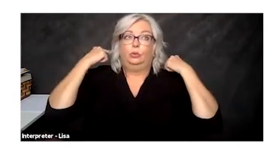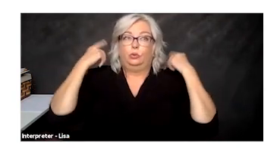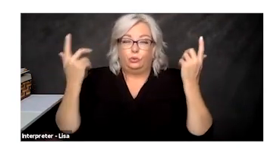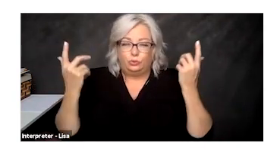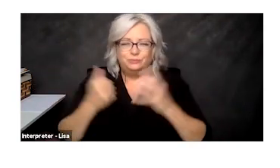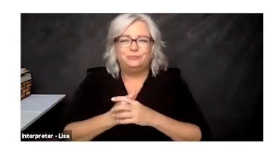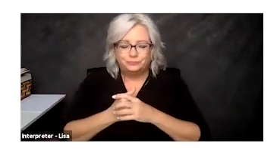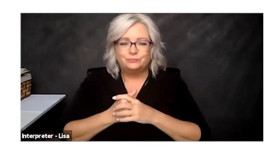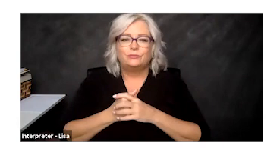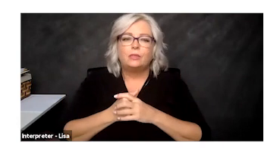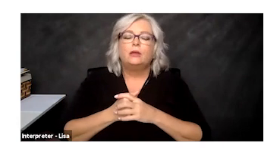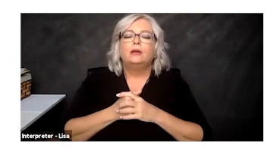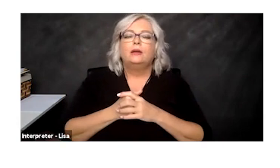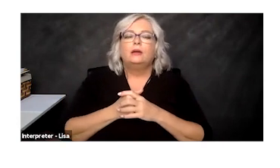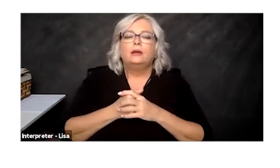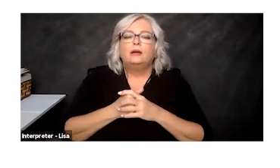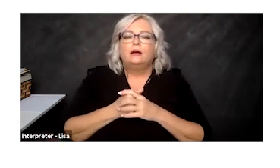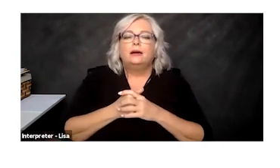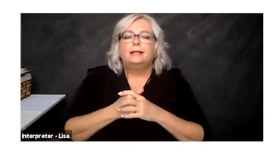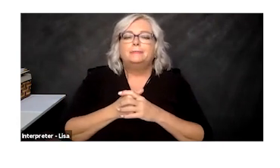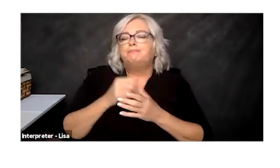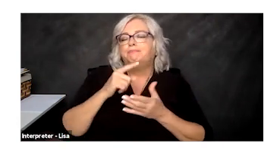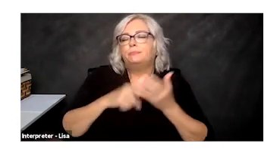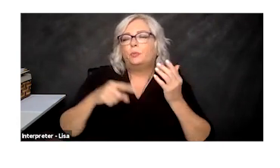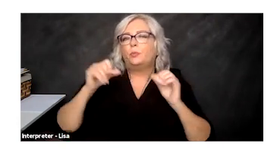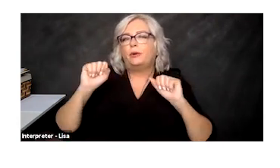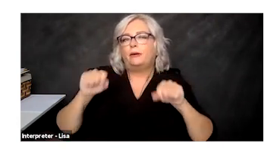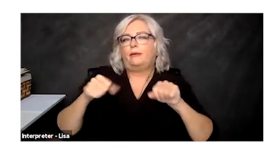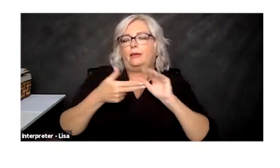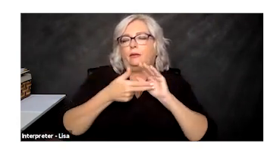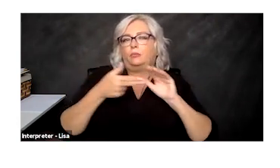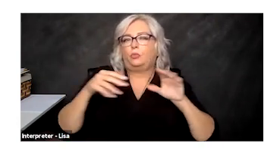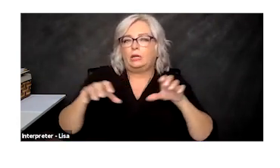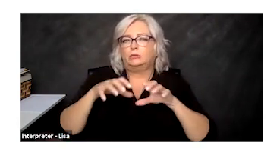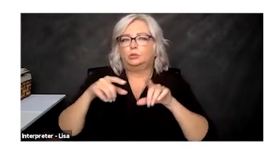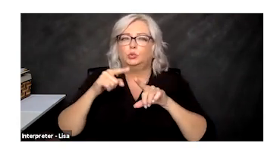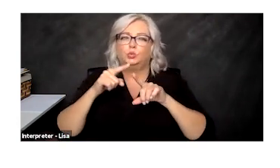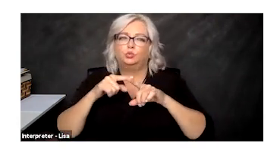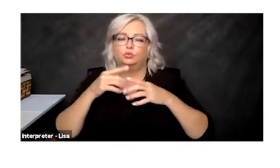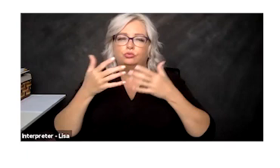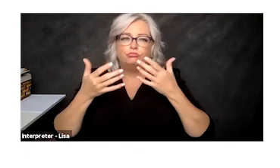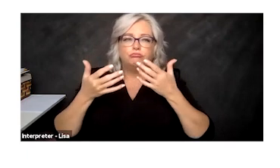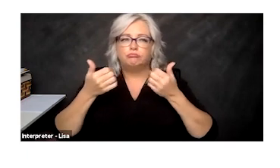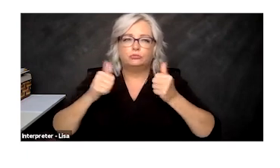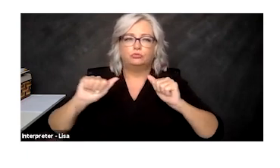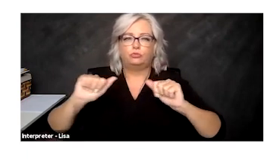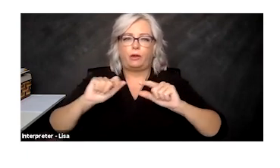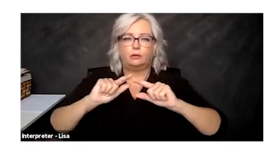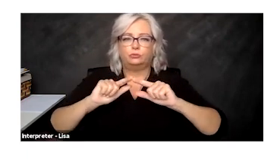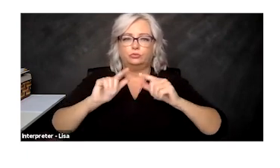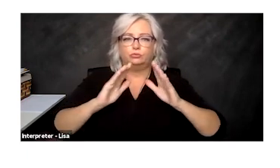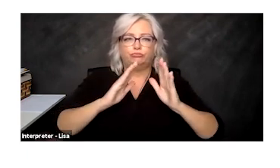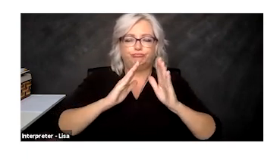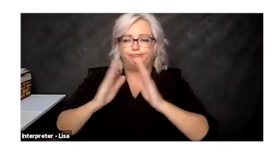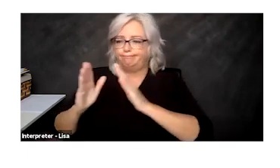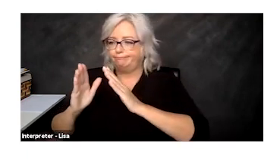What can brands actually do to try to set your company on a path to